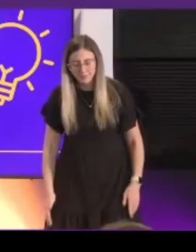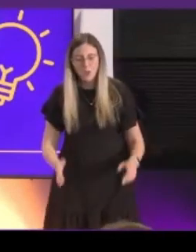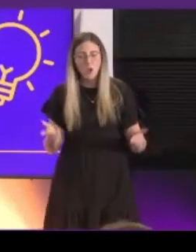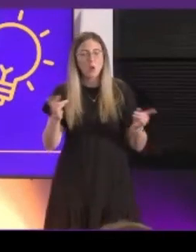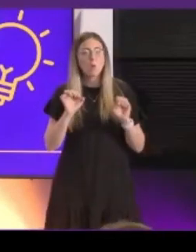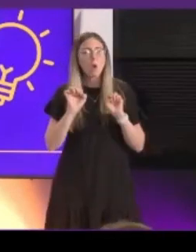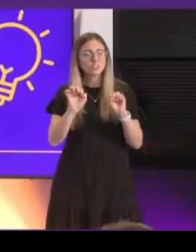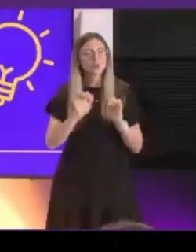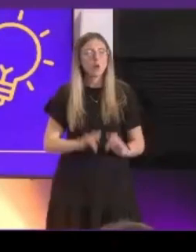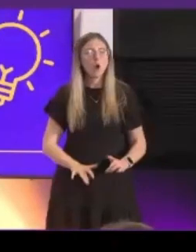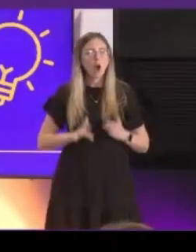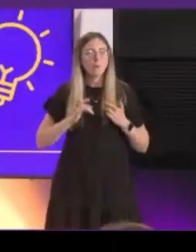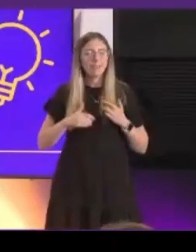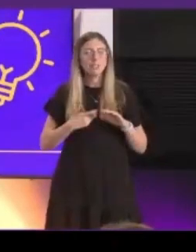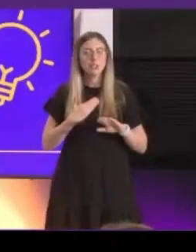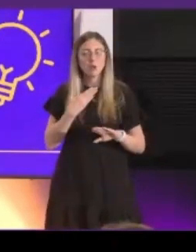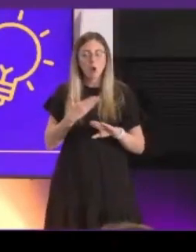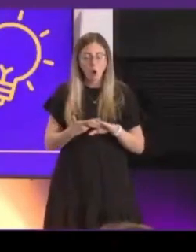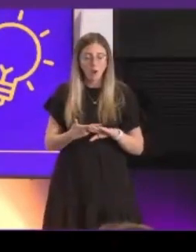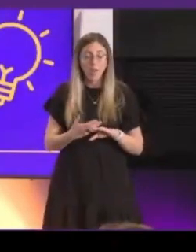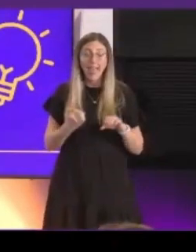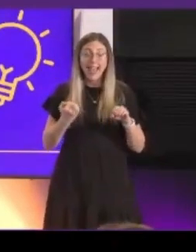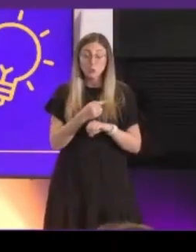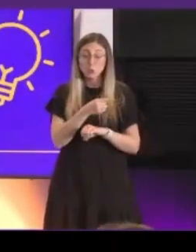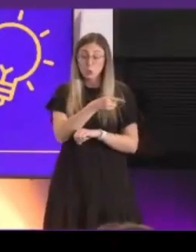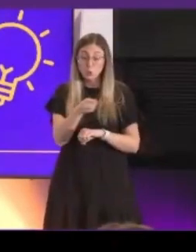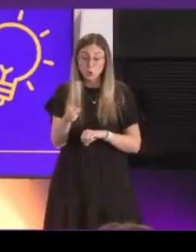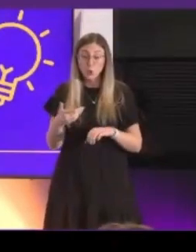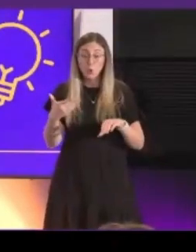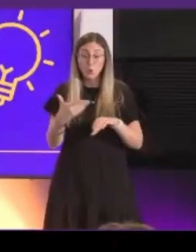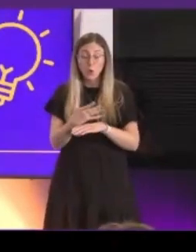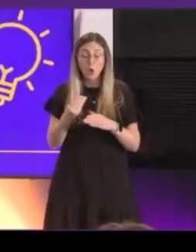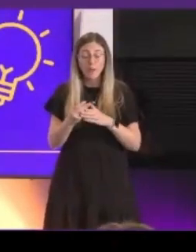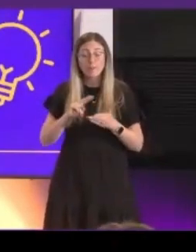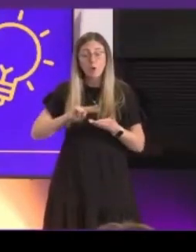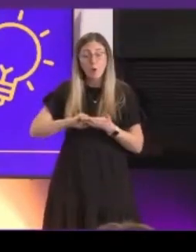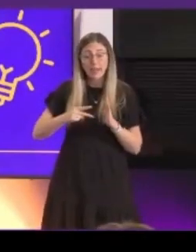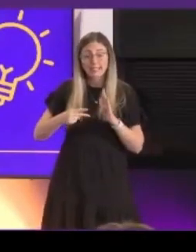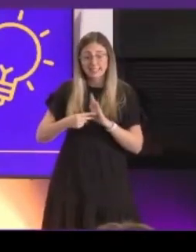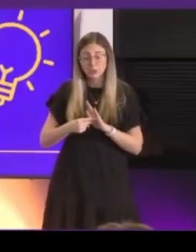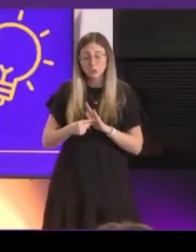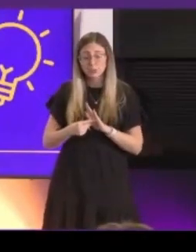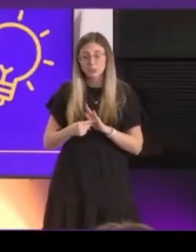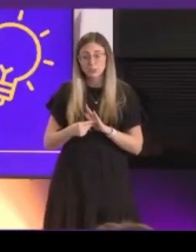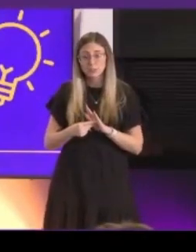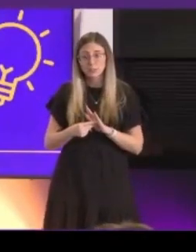is your opinion on, and do you currently work within organisations that